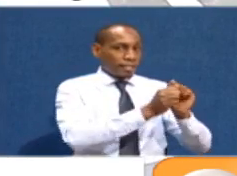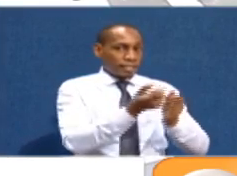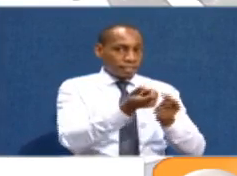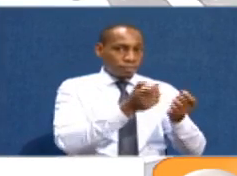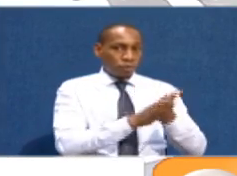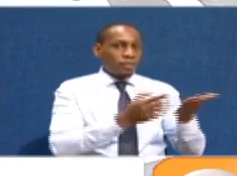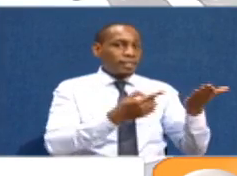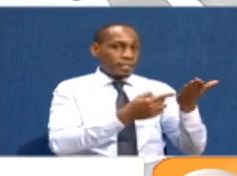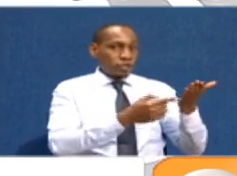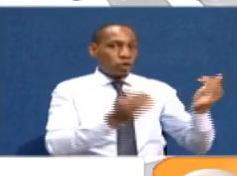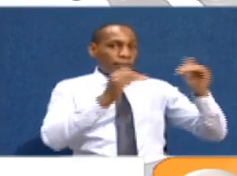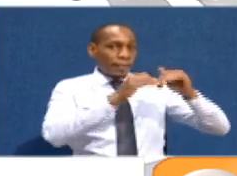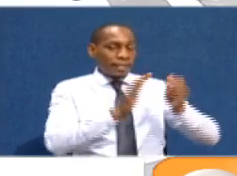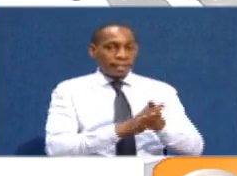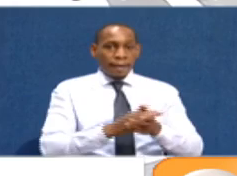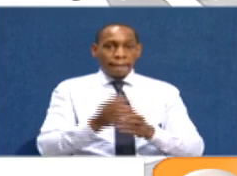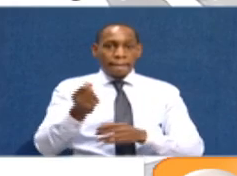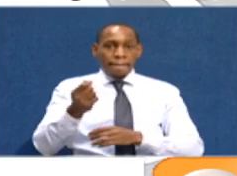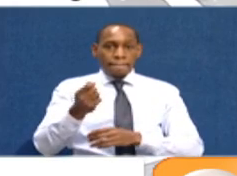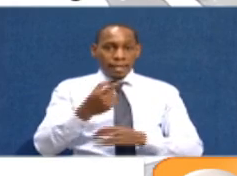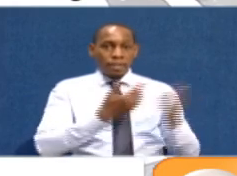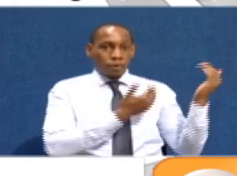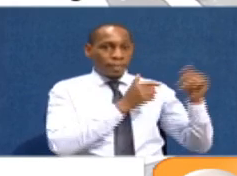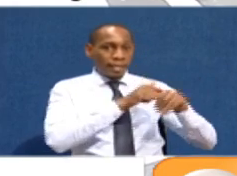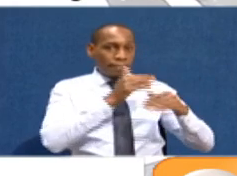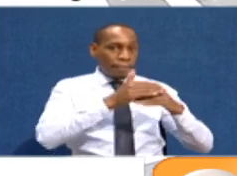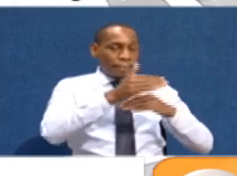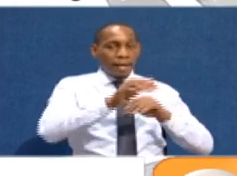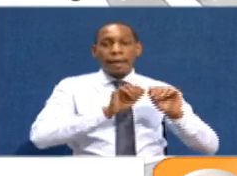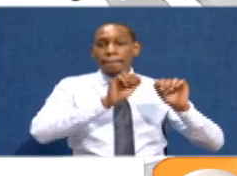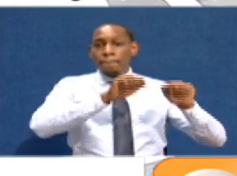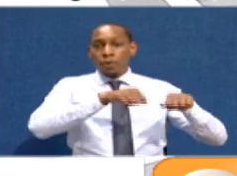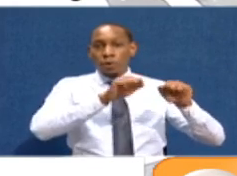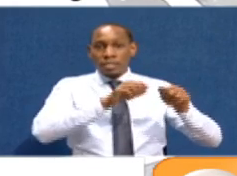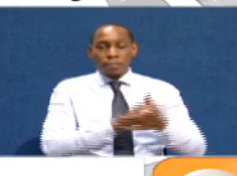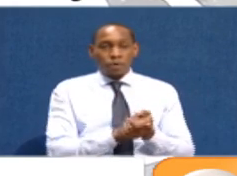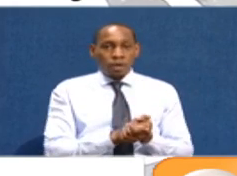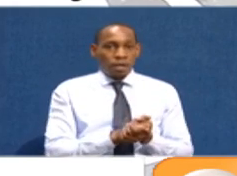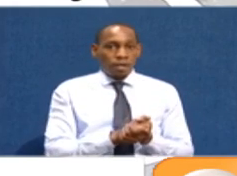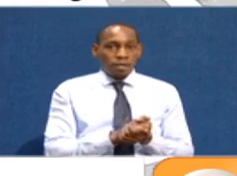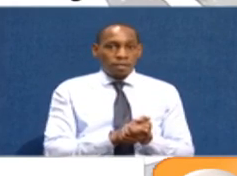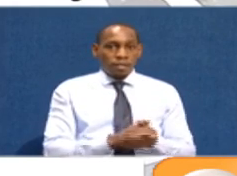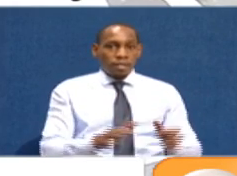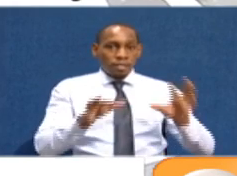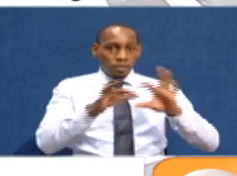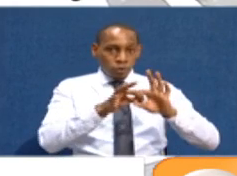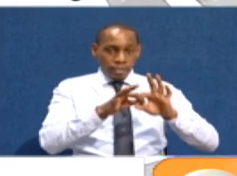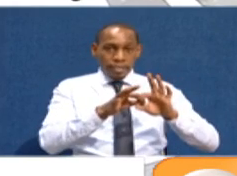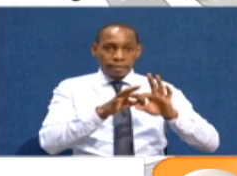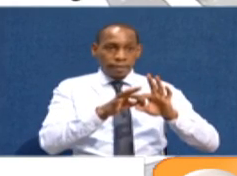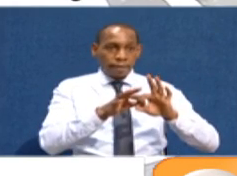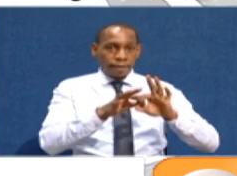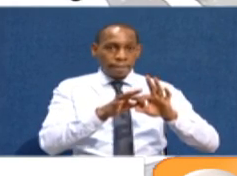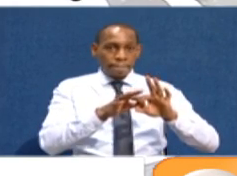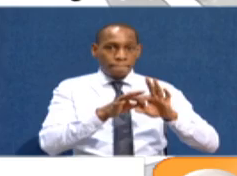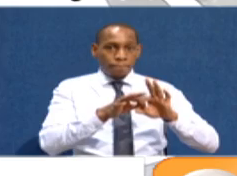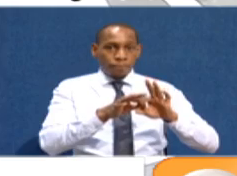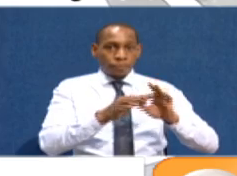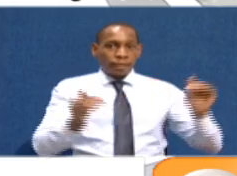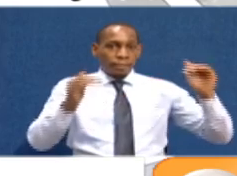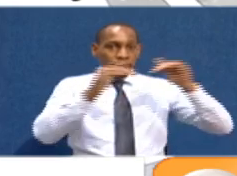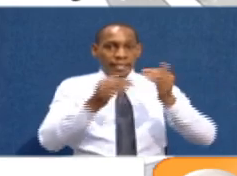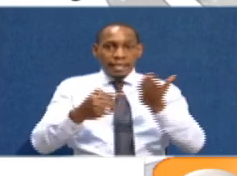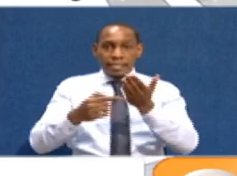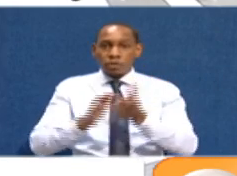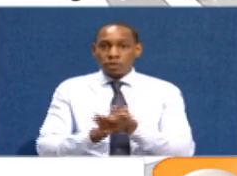went virtual for that one, and then this one, hopefully by that particular time, we'll be able to meet. This one will be joint, physical, joint, and virtual, yeah.